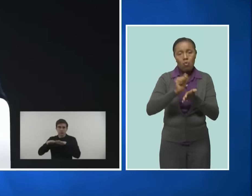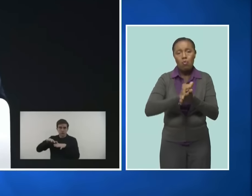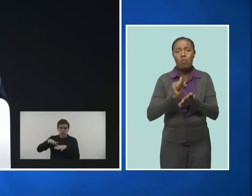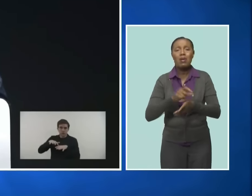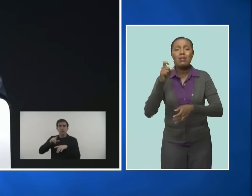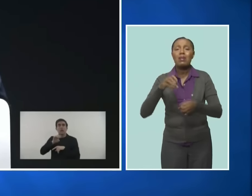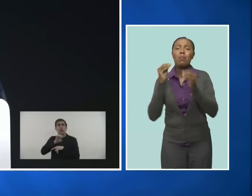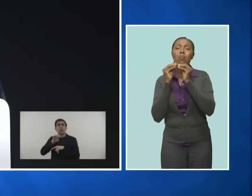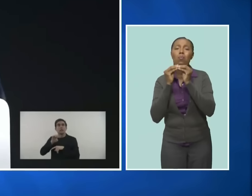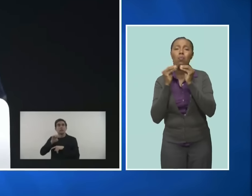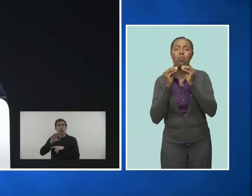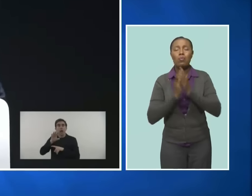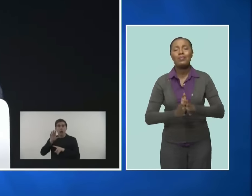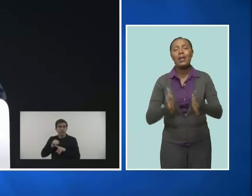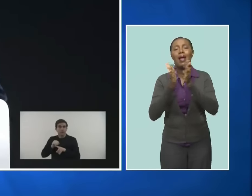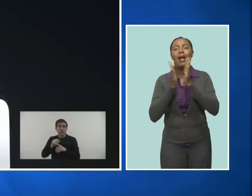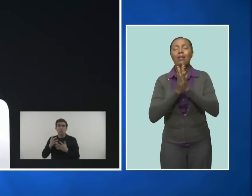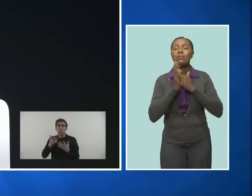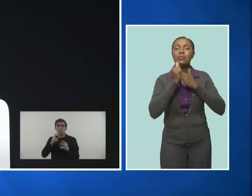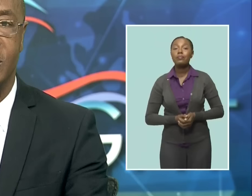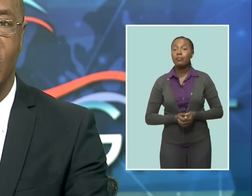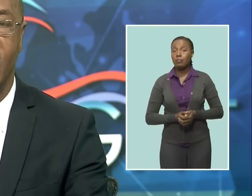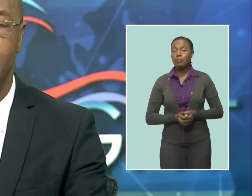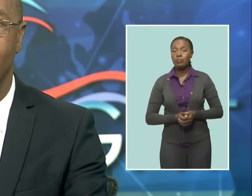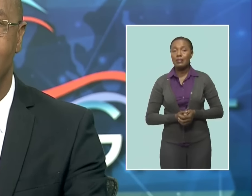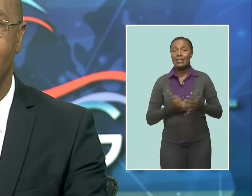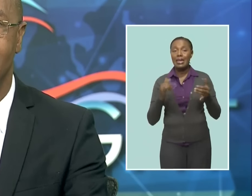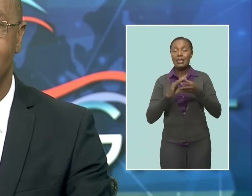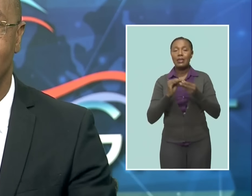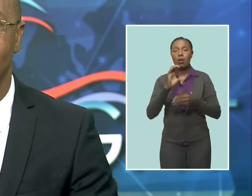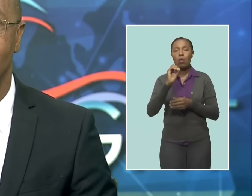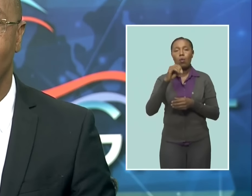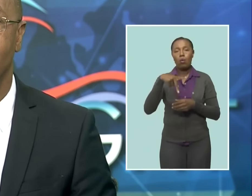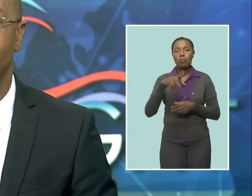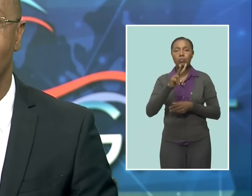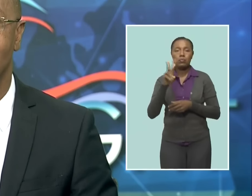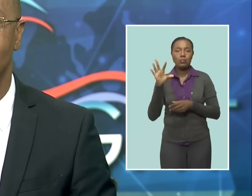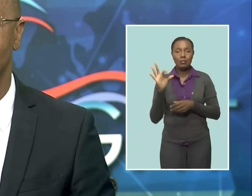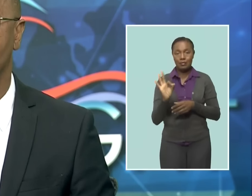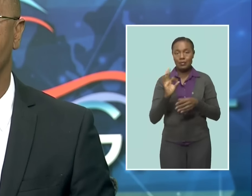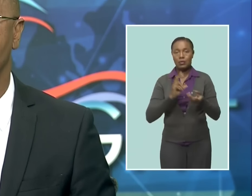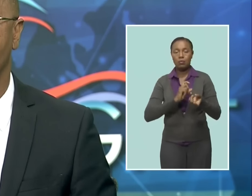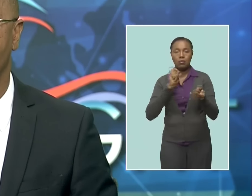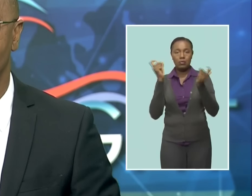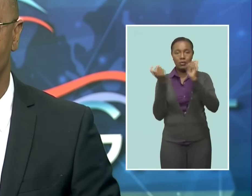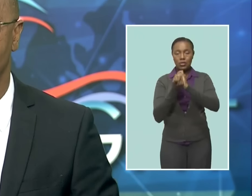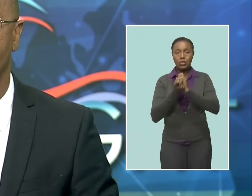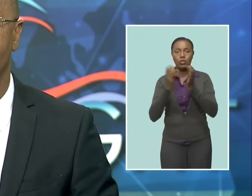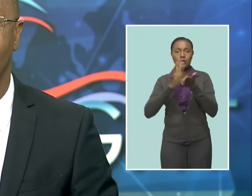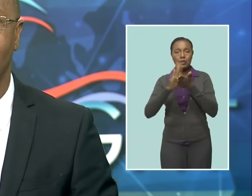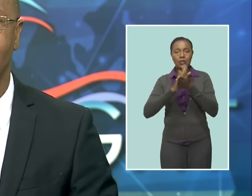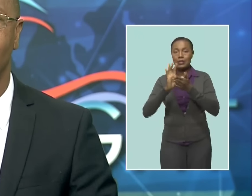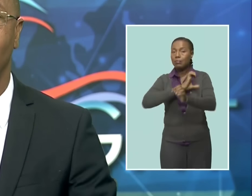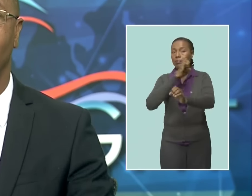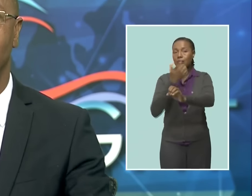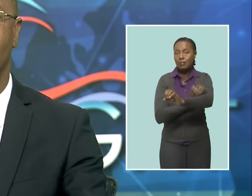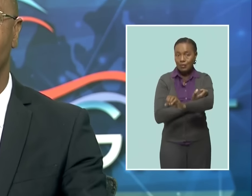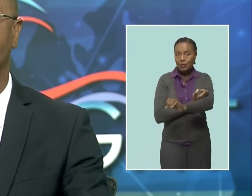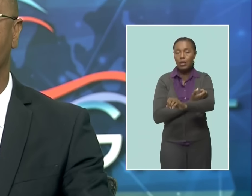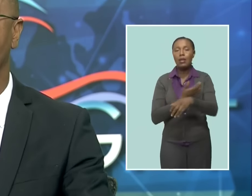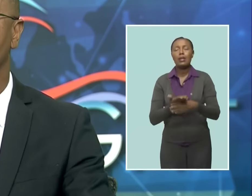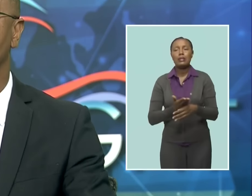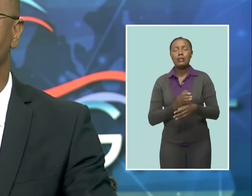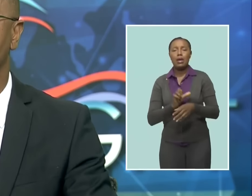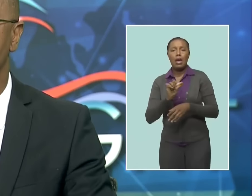crying out for leadership and action. COP29 discussions on the transition to clean energy are likely to be